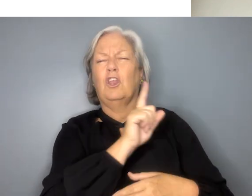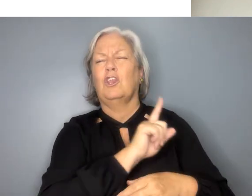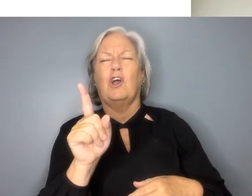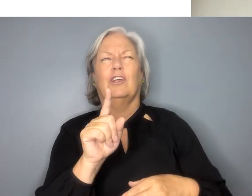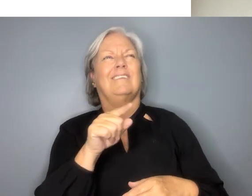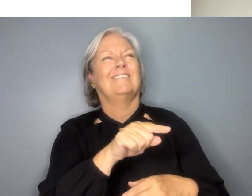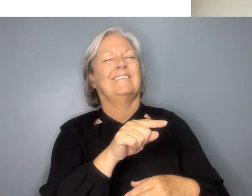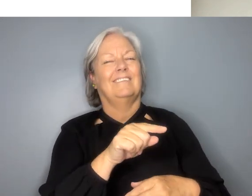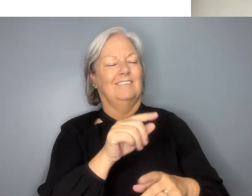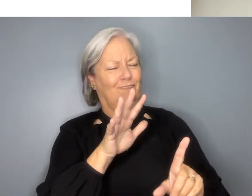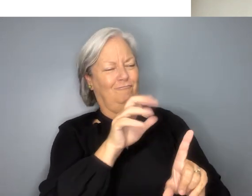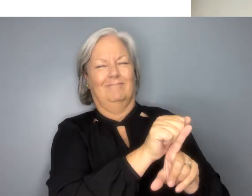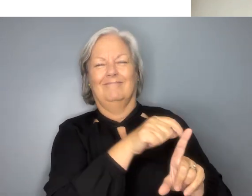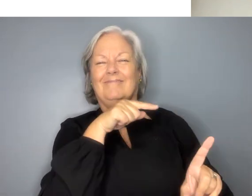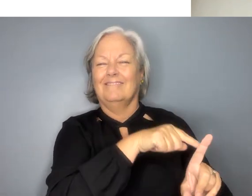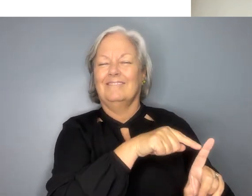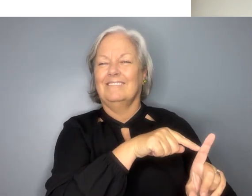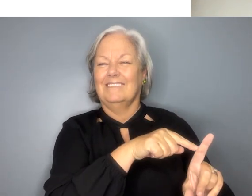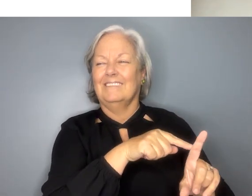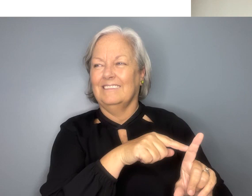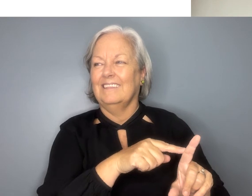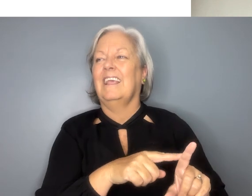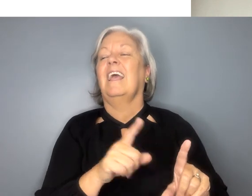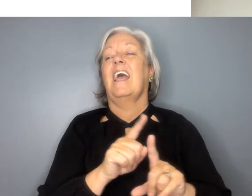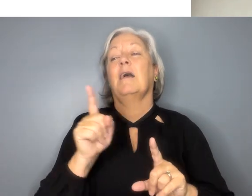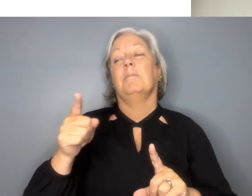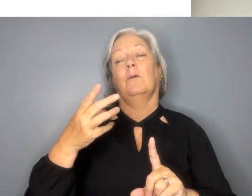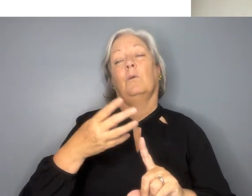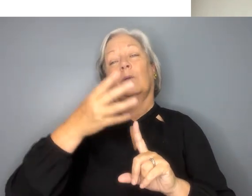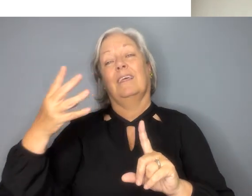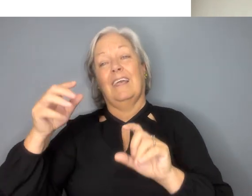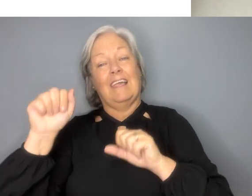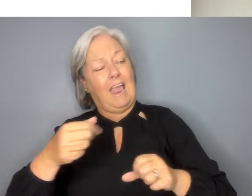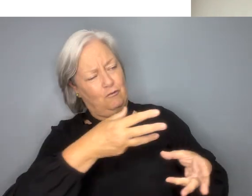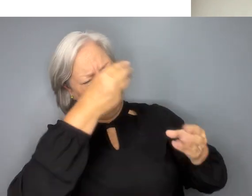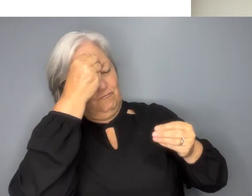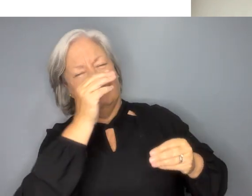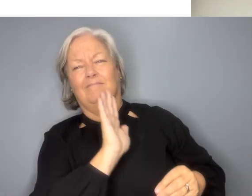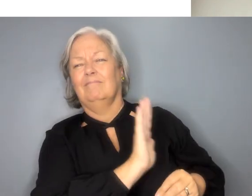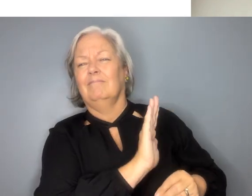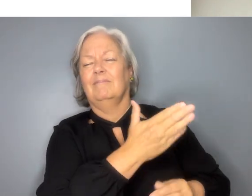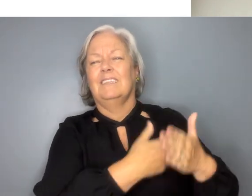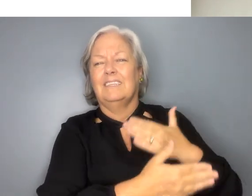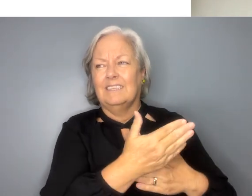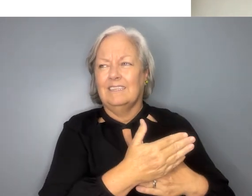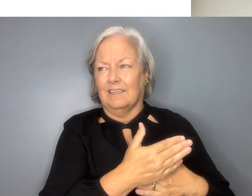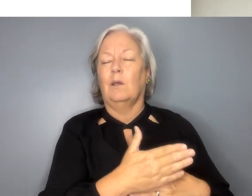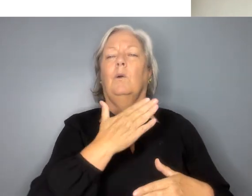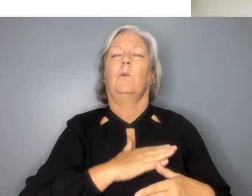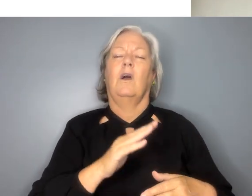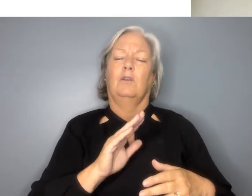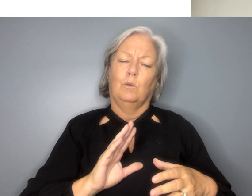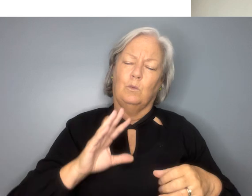diagnosis, I think is really poignant. And obviously what queer people can learn from disability is a lot of